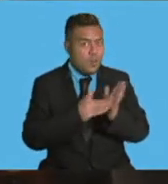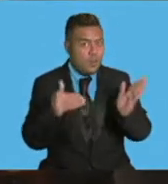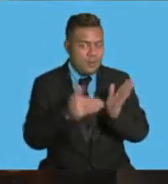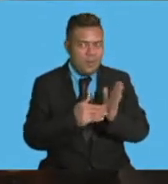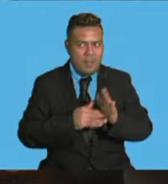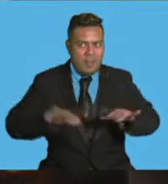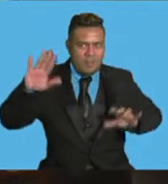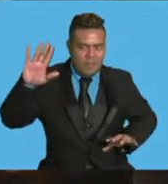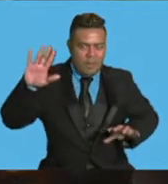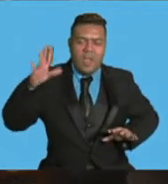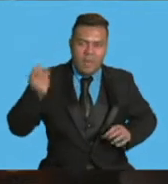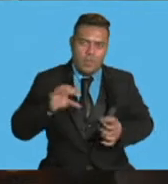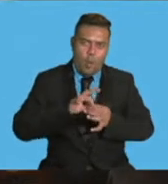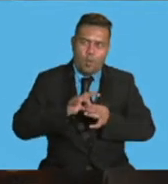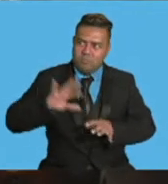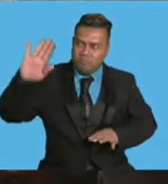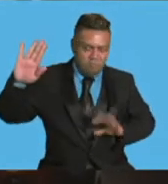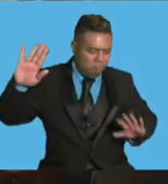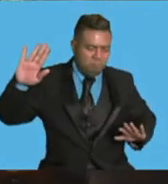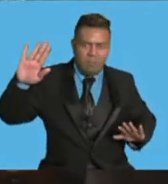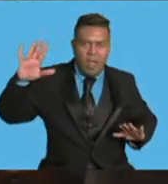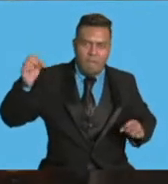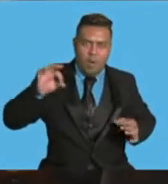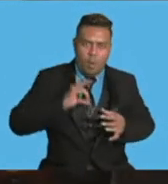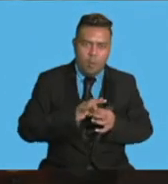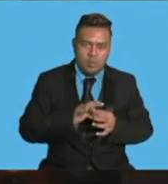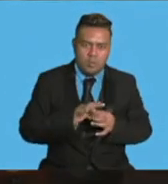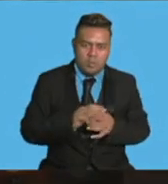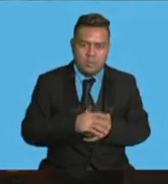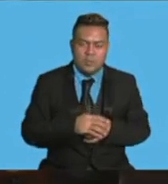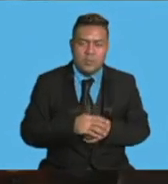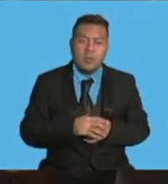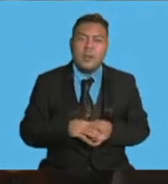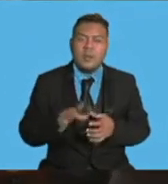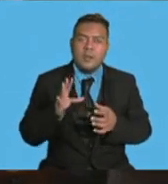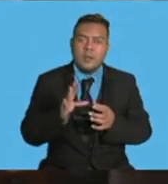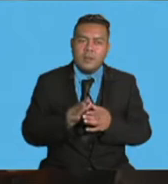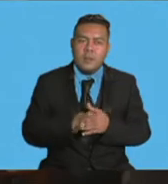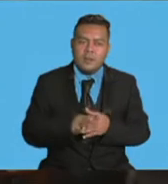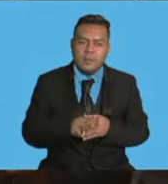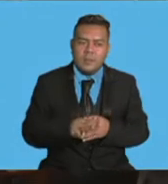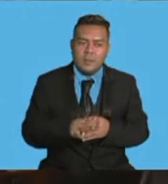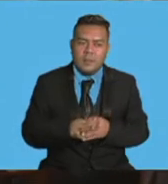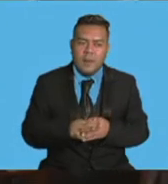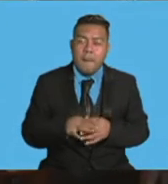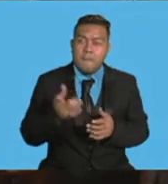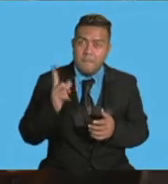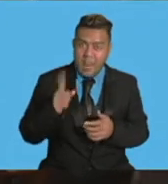is they have air assets. But these air assets are at our disposal as